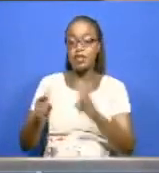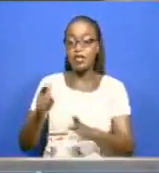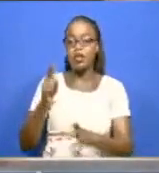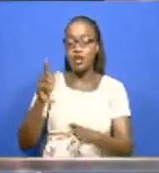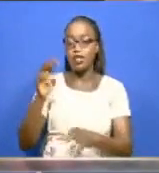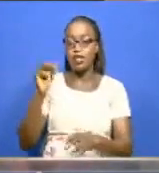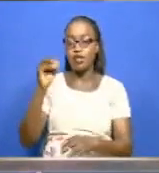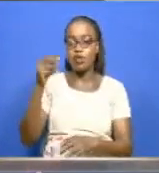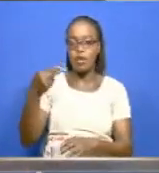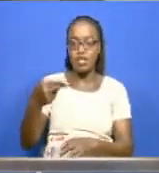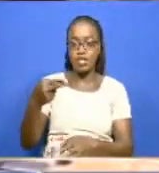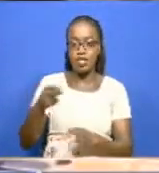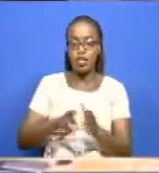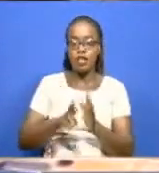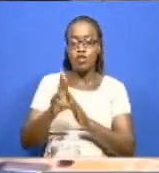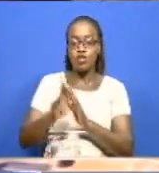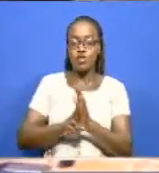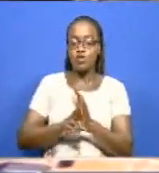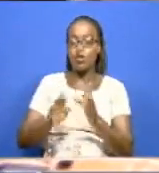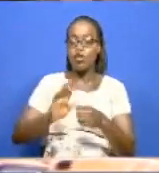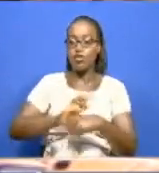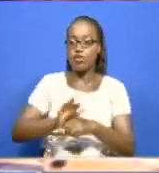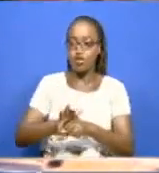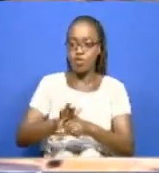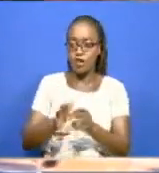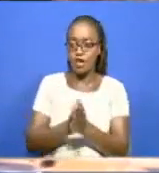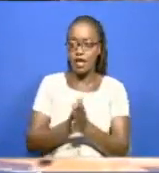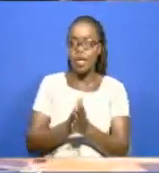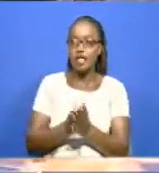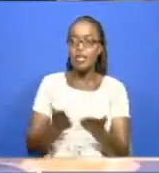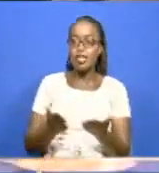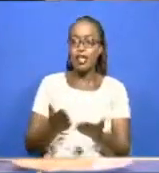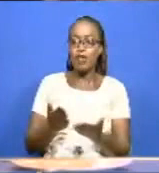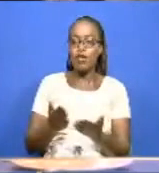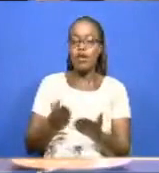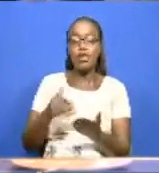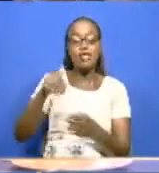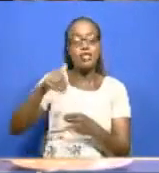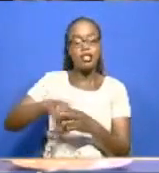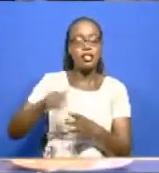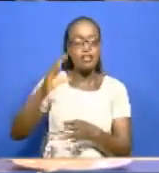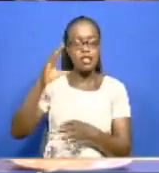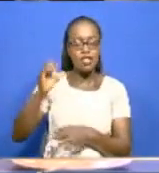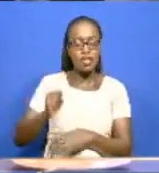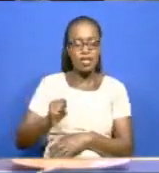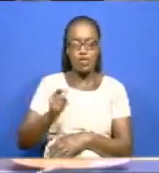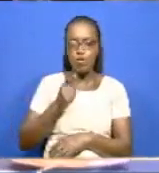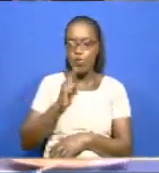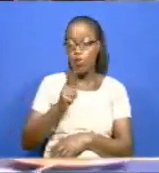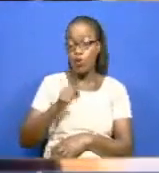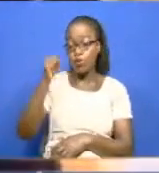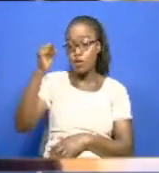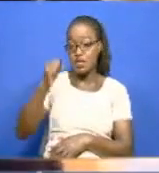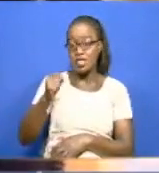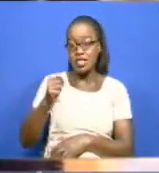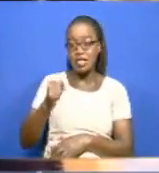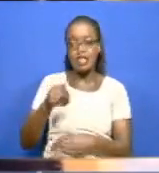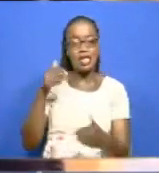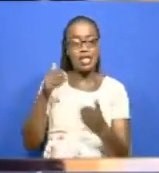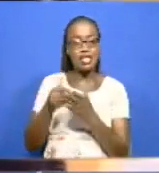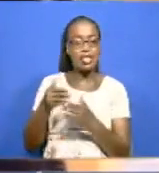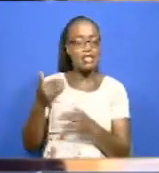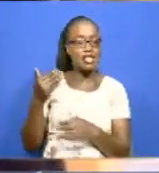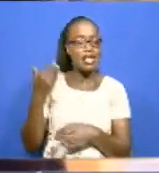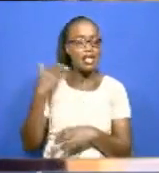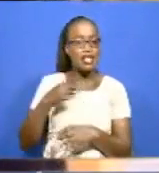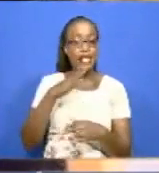MOH guidelines on COVID-19, Interior CS Dr. Fred Matiangi cautioned politicians against propagating hate. He challenged the